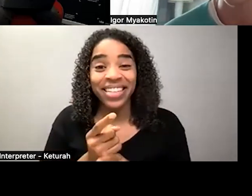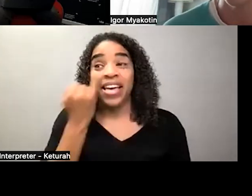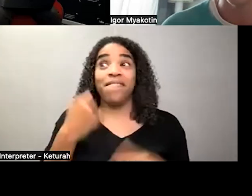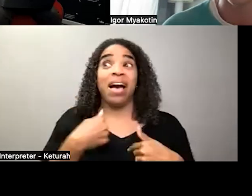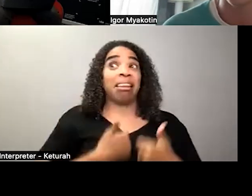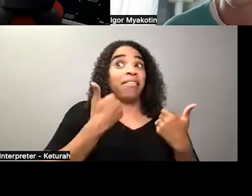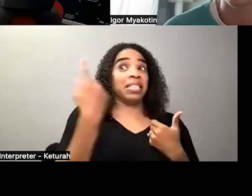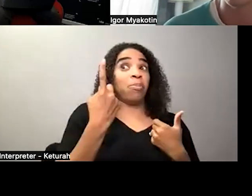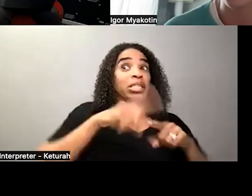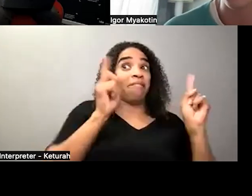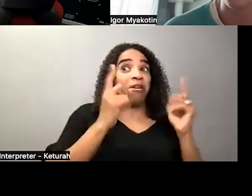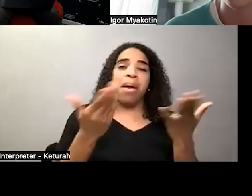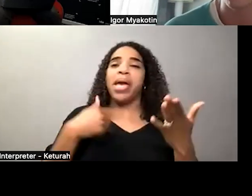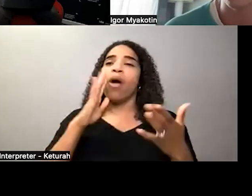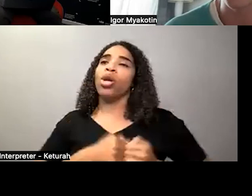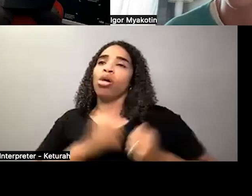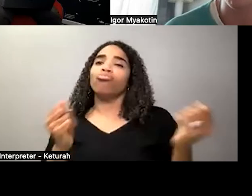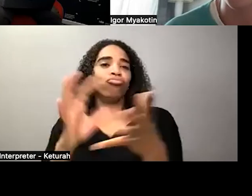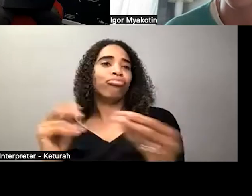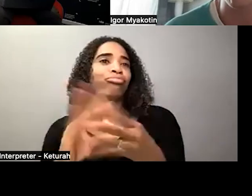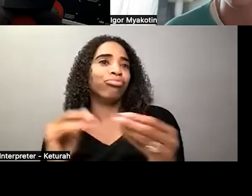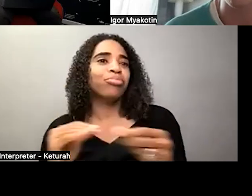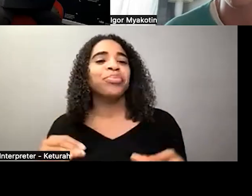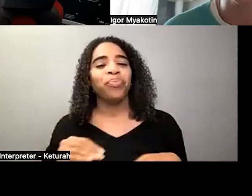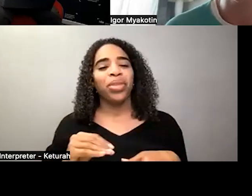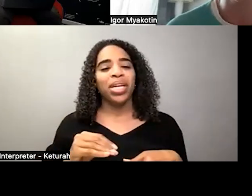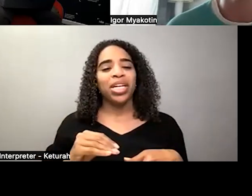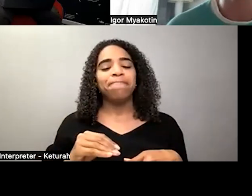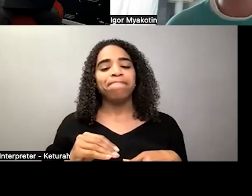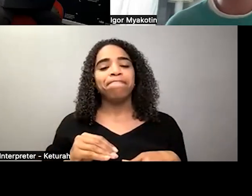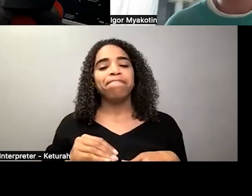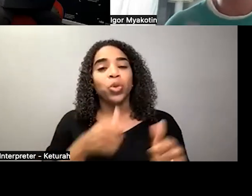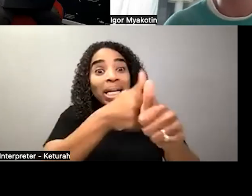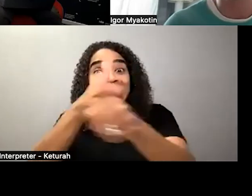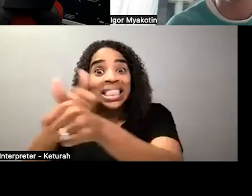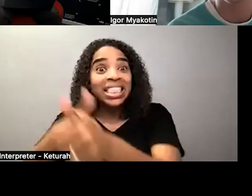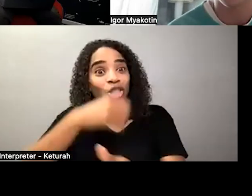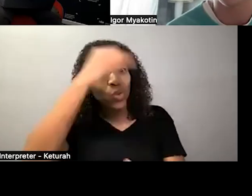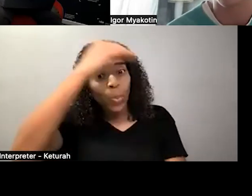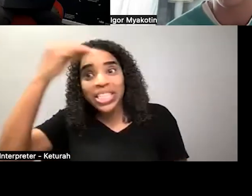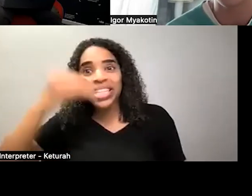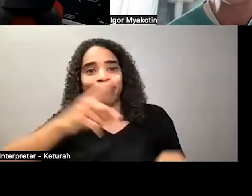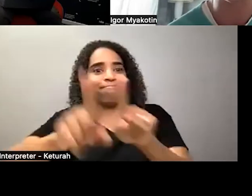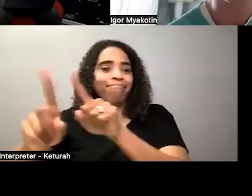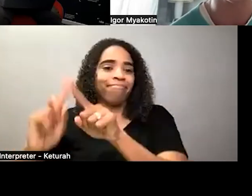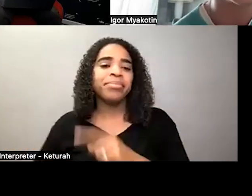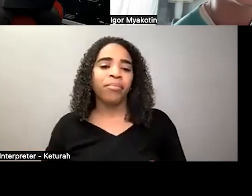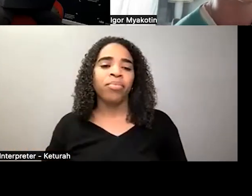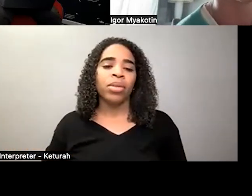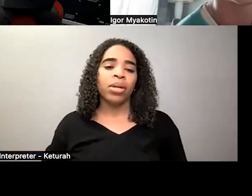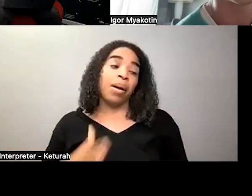situation. So it's really hard to measure what average think. All of my friends are obviously against